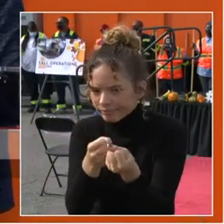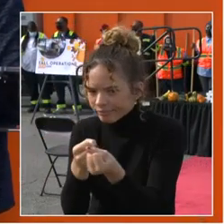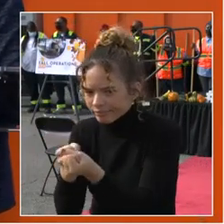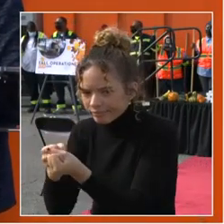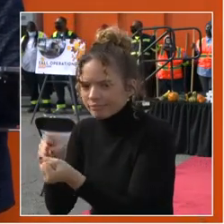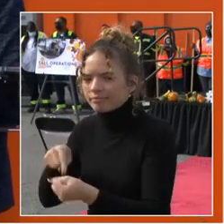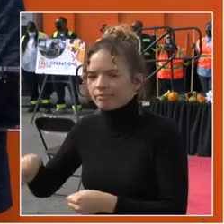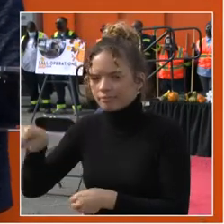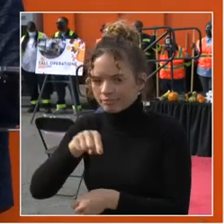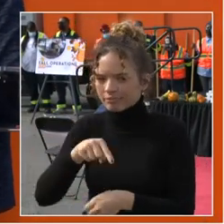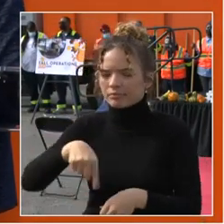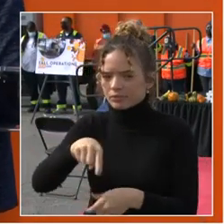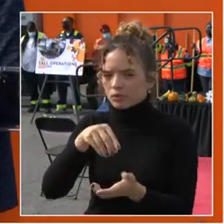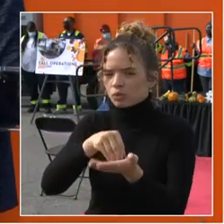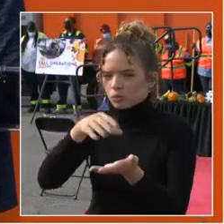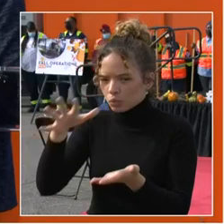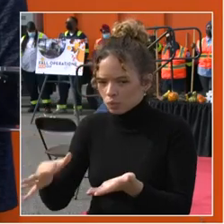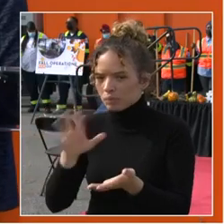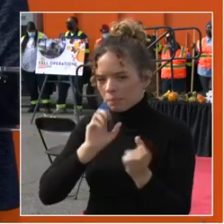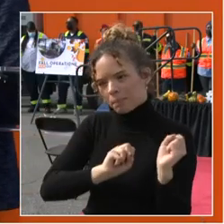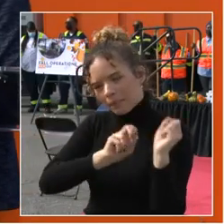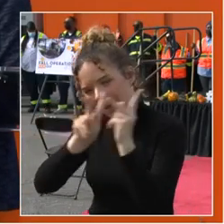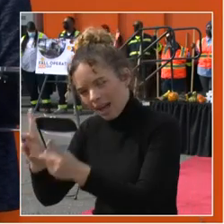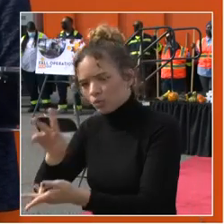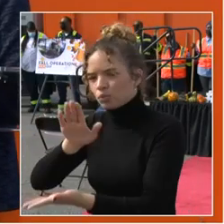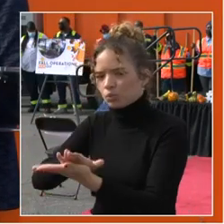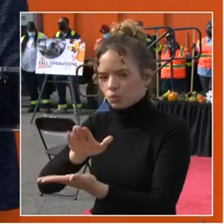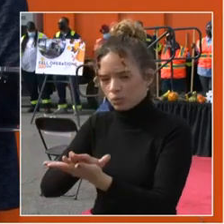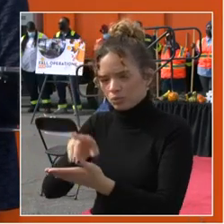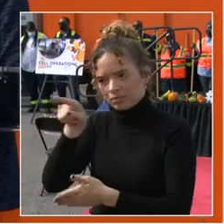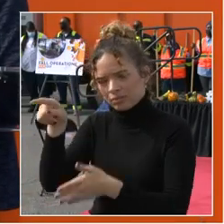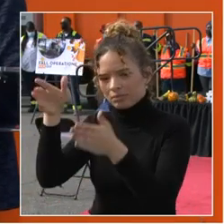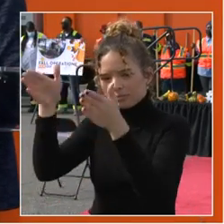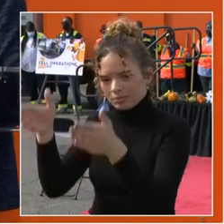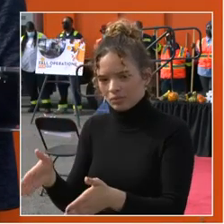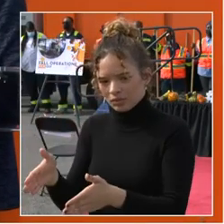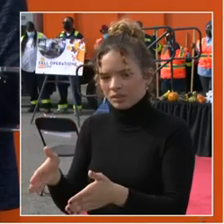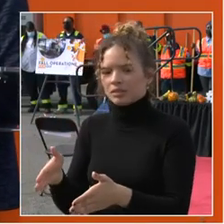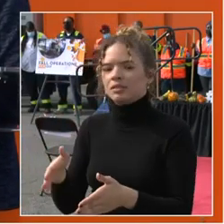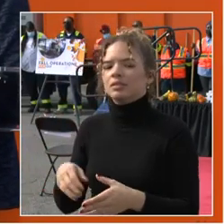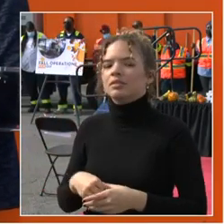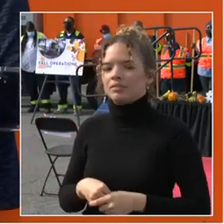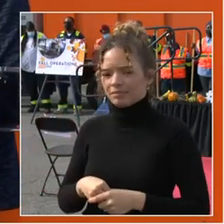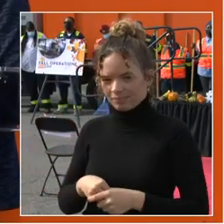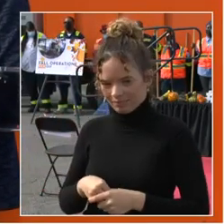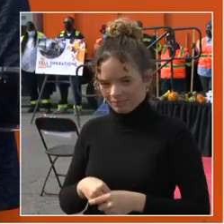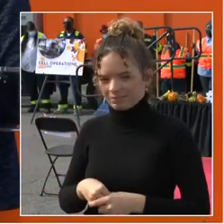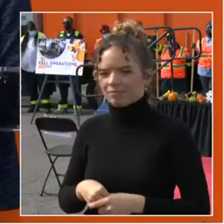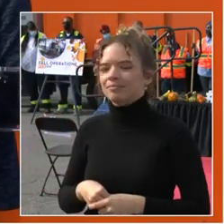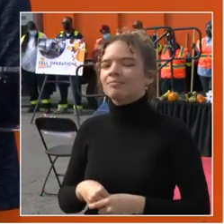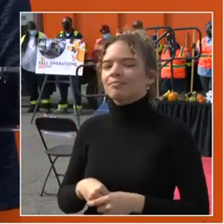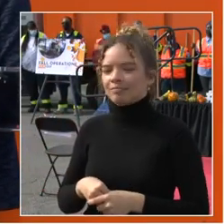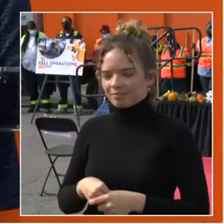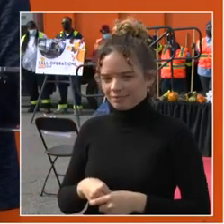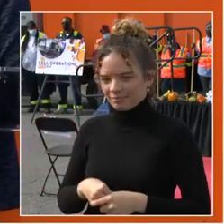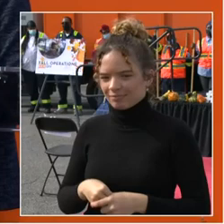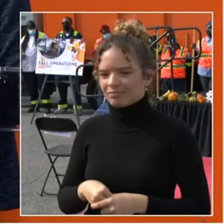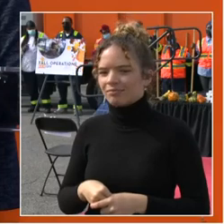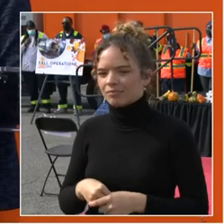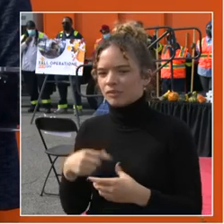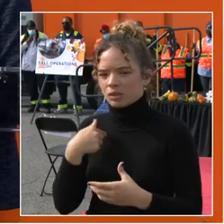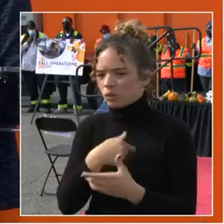me emphasize one that all of the experts say is the way that we can close gaps, whether they're from